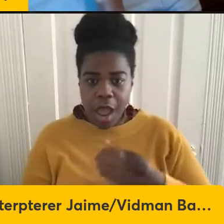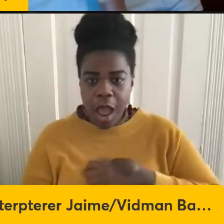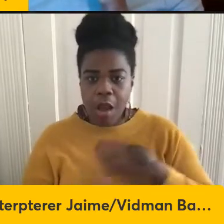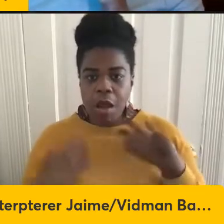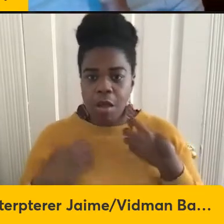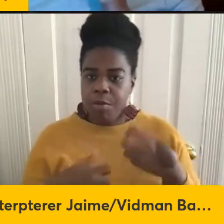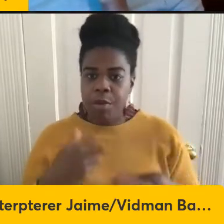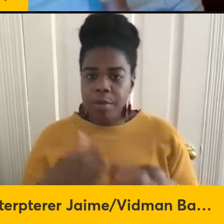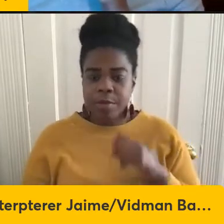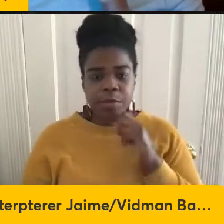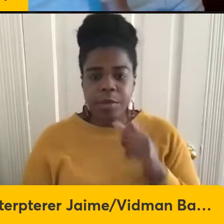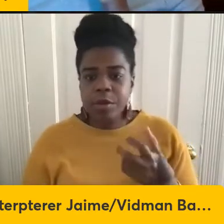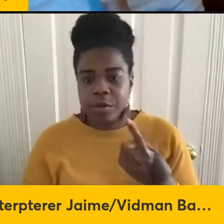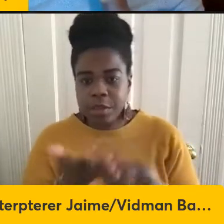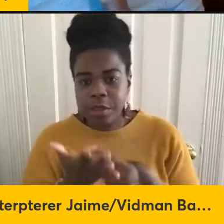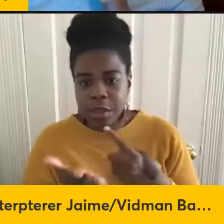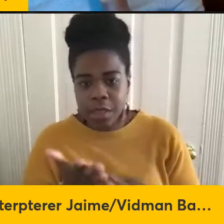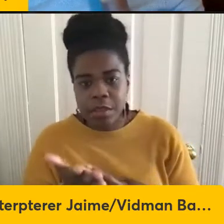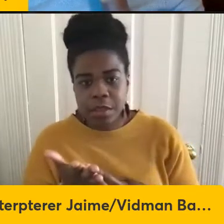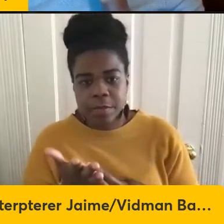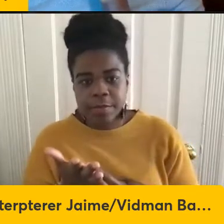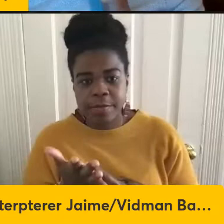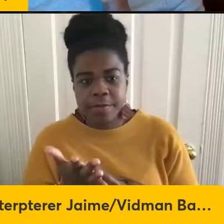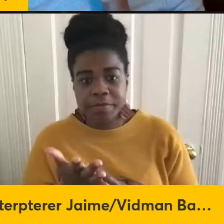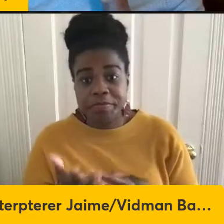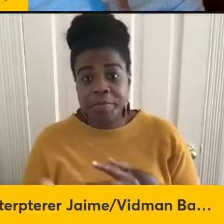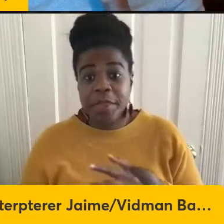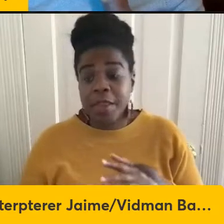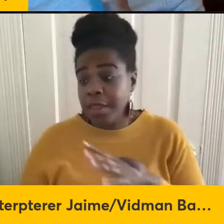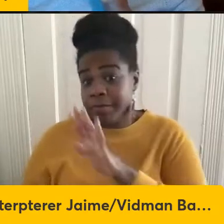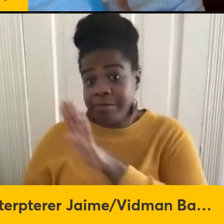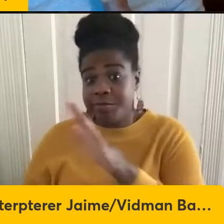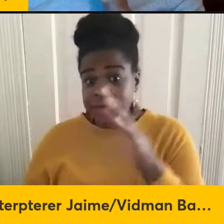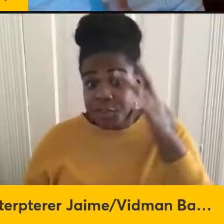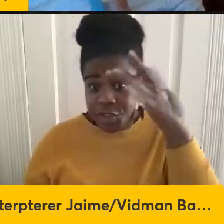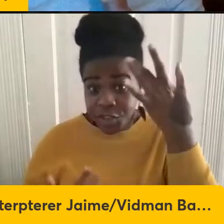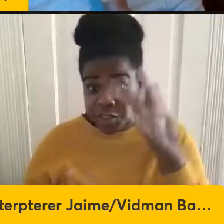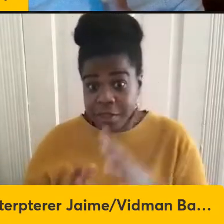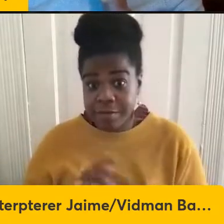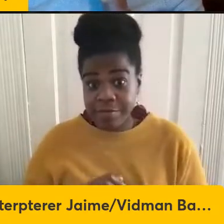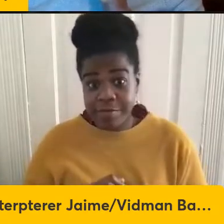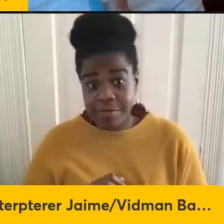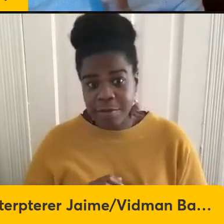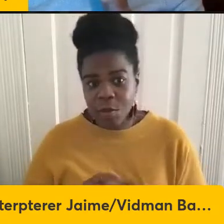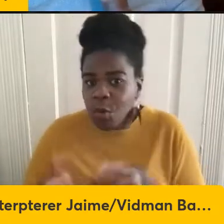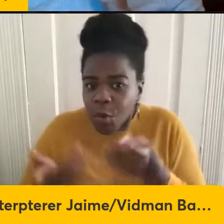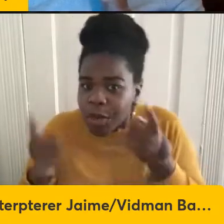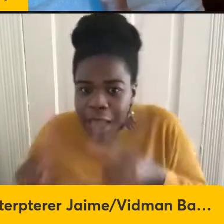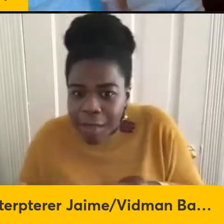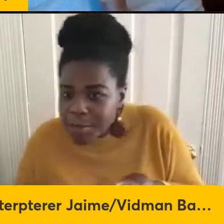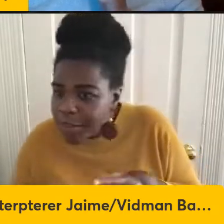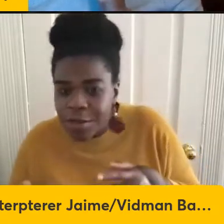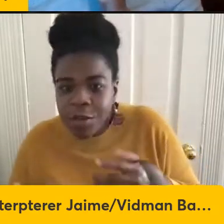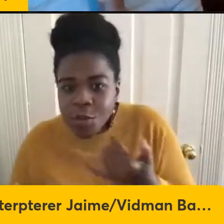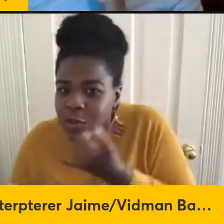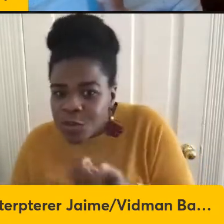problems. It's just auntie is sick, you leave it there. You don't find out what happened to auntie,